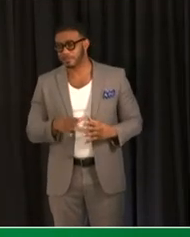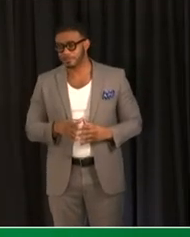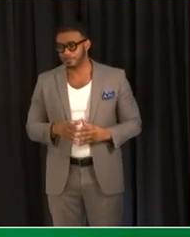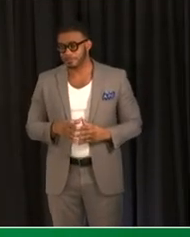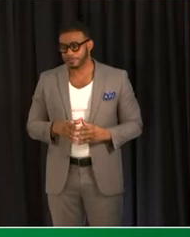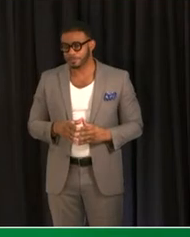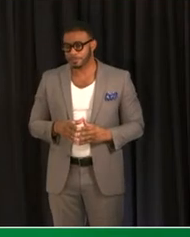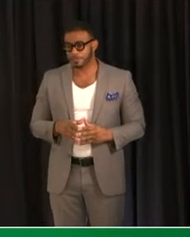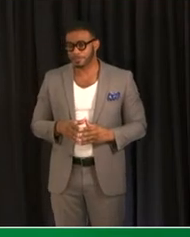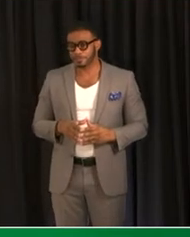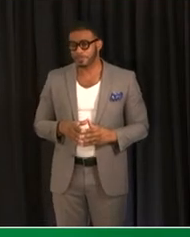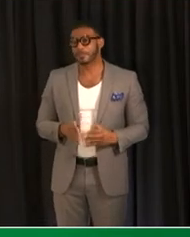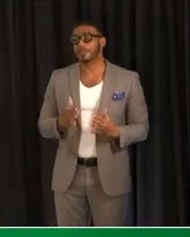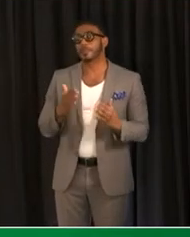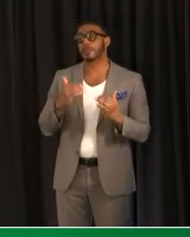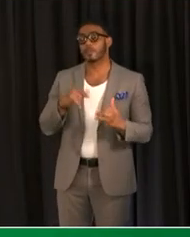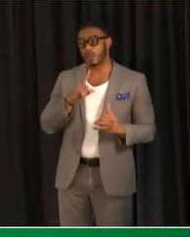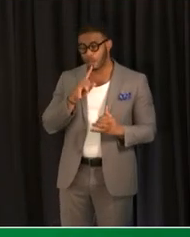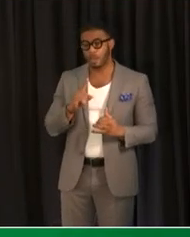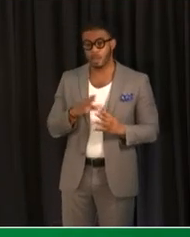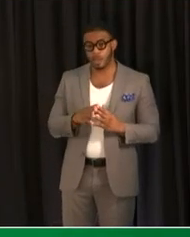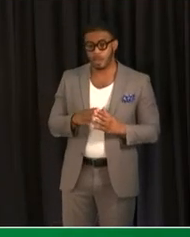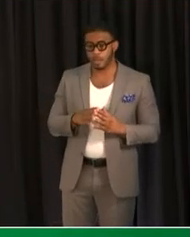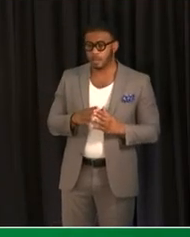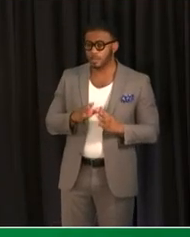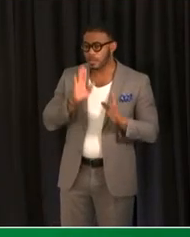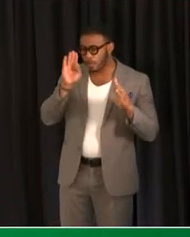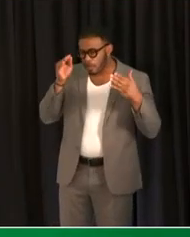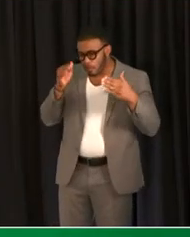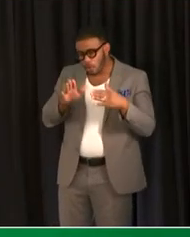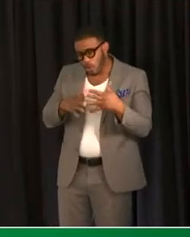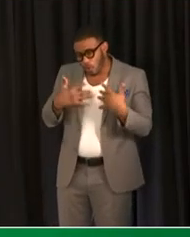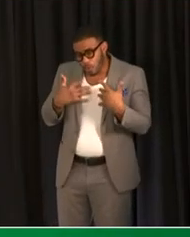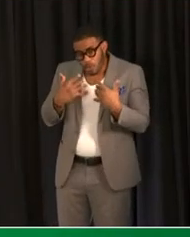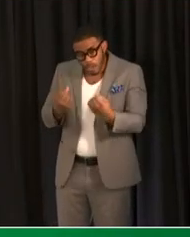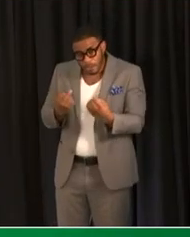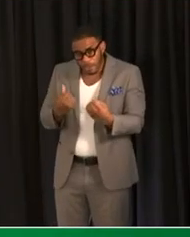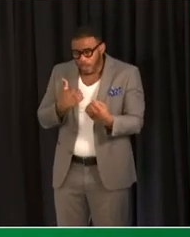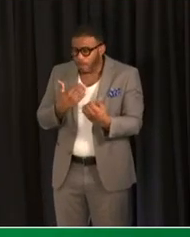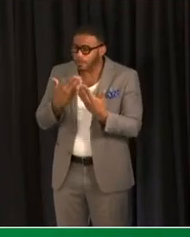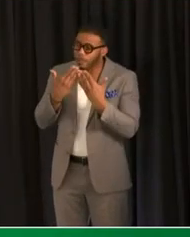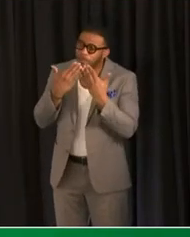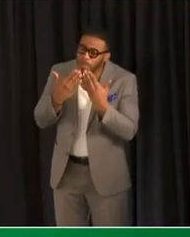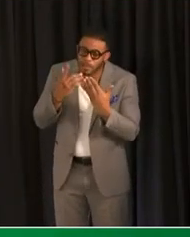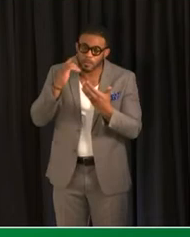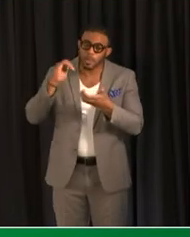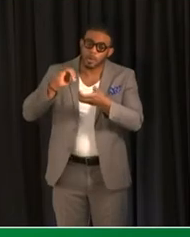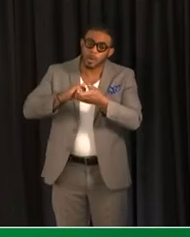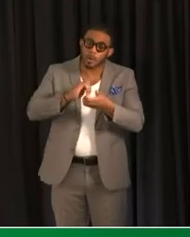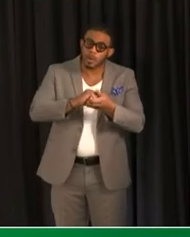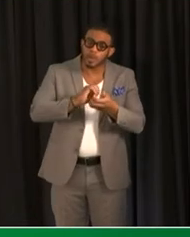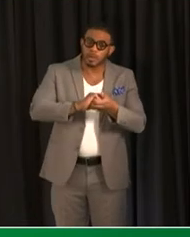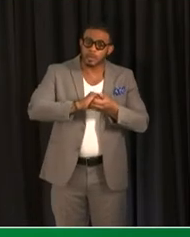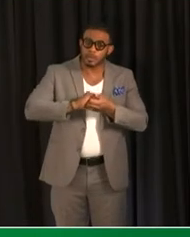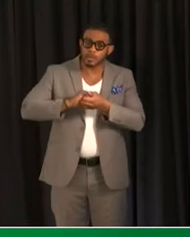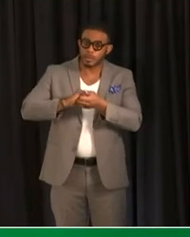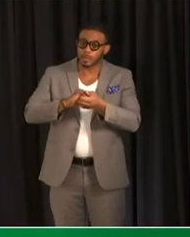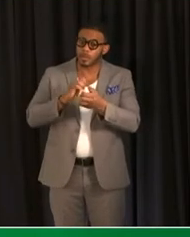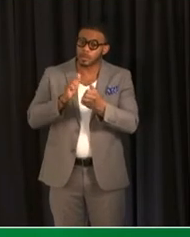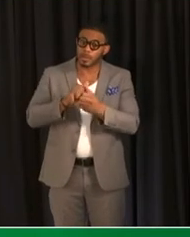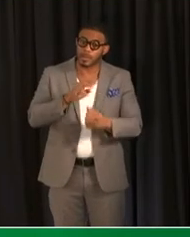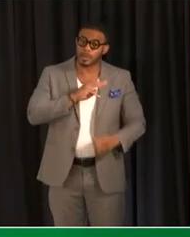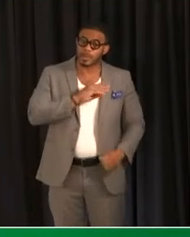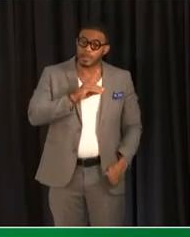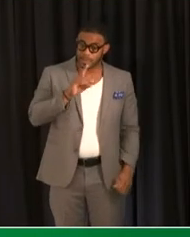slide. So we are all extremely focused on recovery. I am very grateful for the partnership and